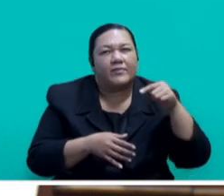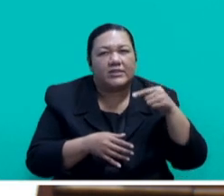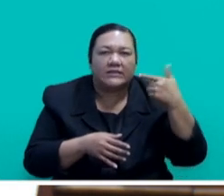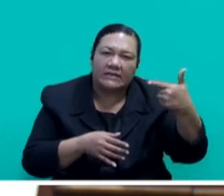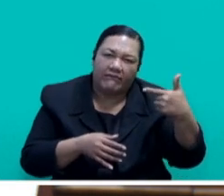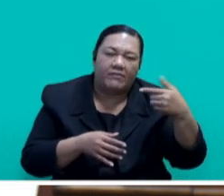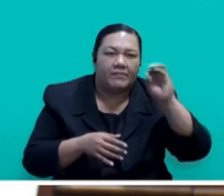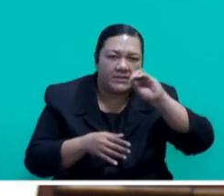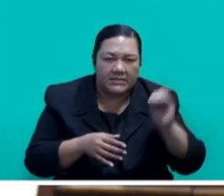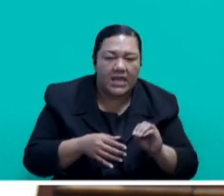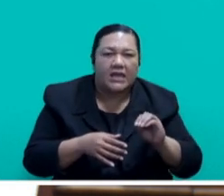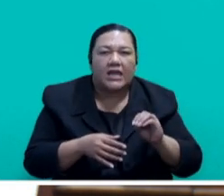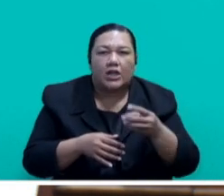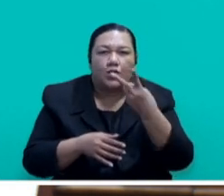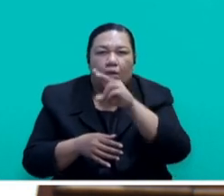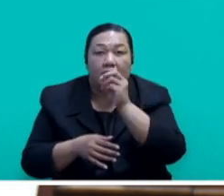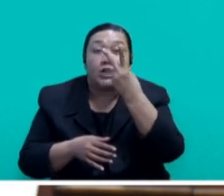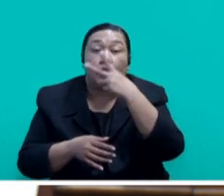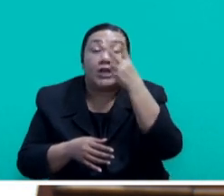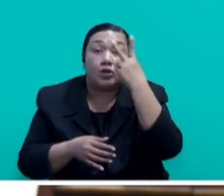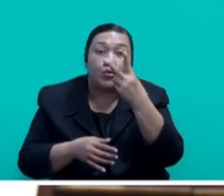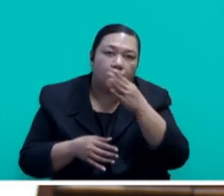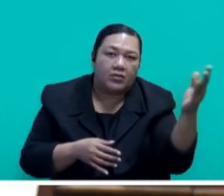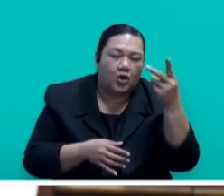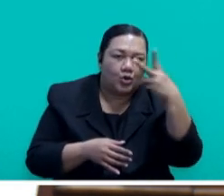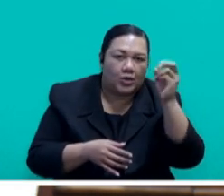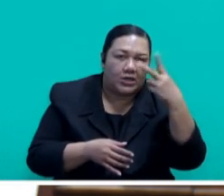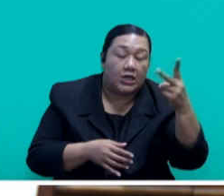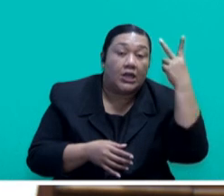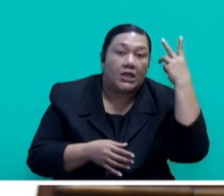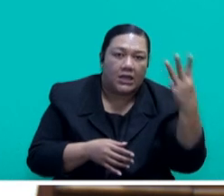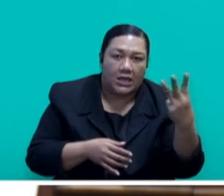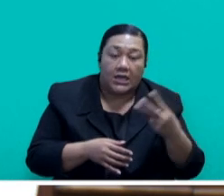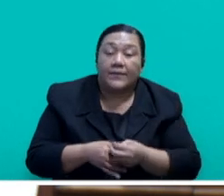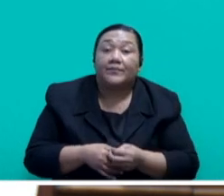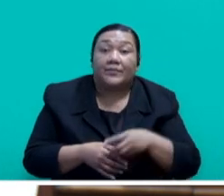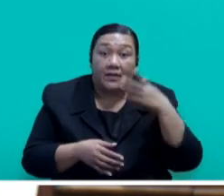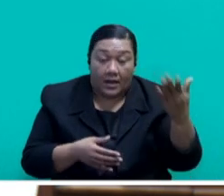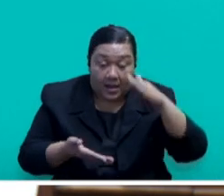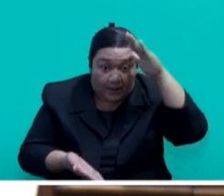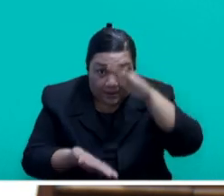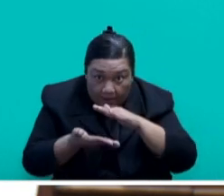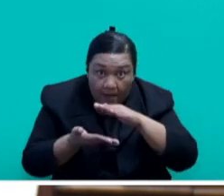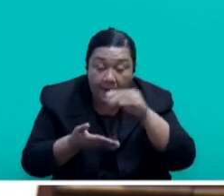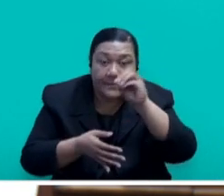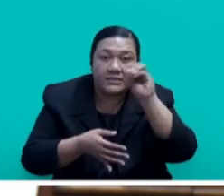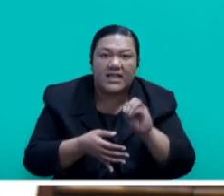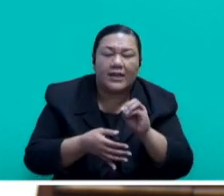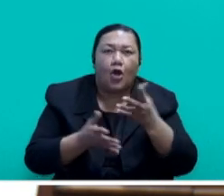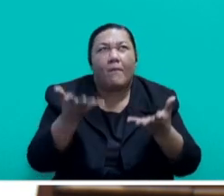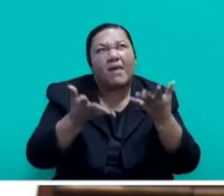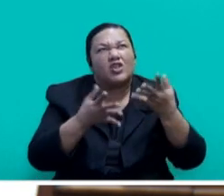year. Despite the reduction, Mr. Speaker, sir, in the deficit compared to the last 3